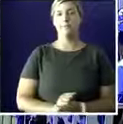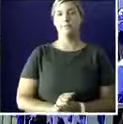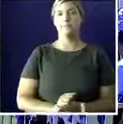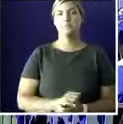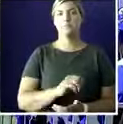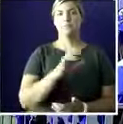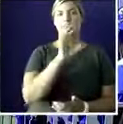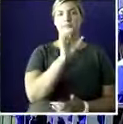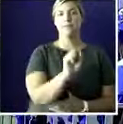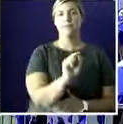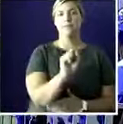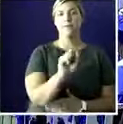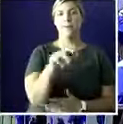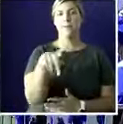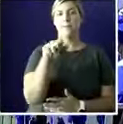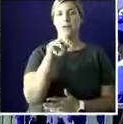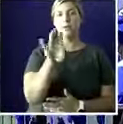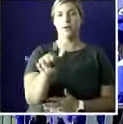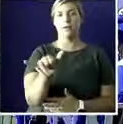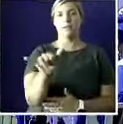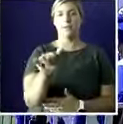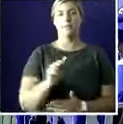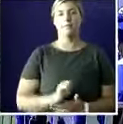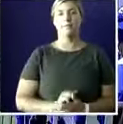Sylvia Elaine Perry.